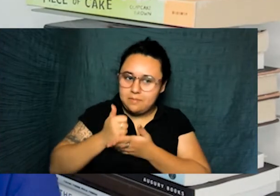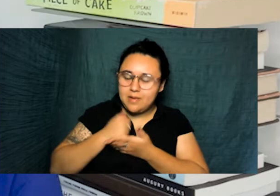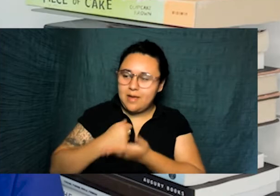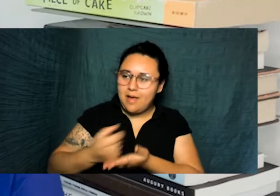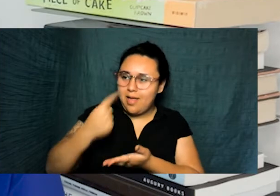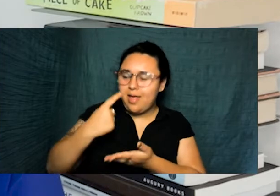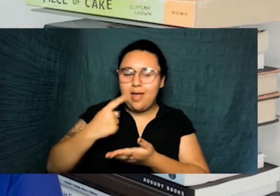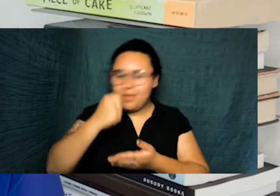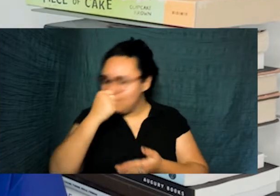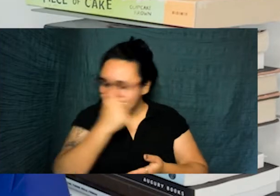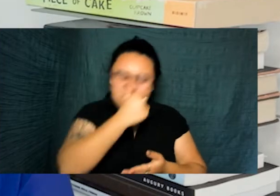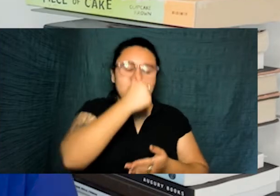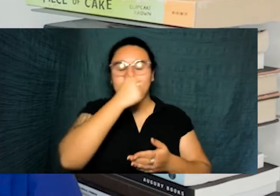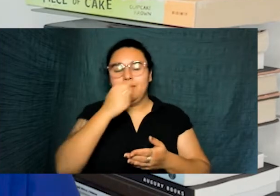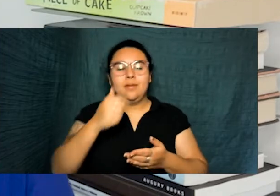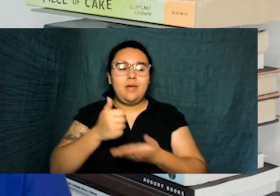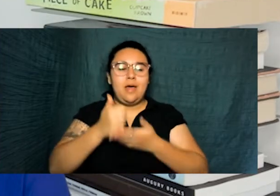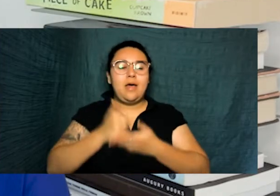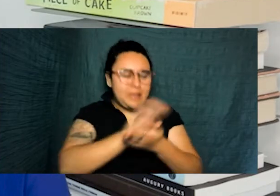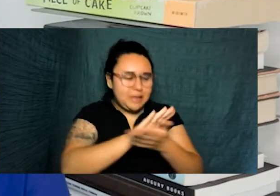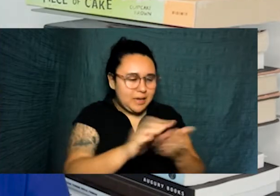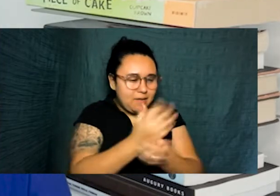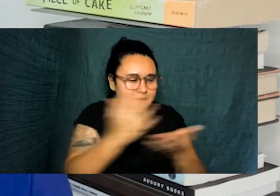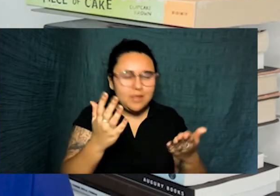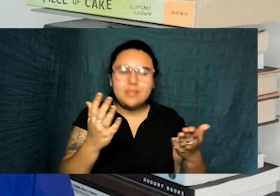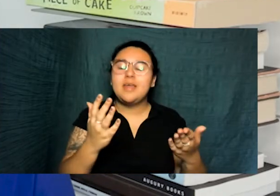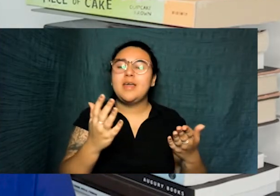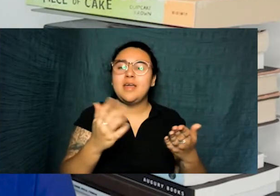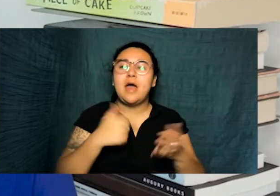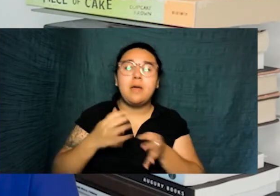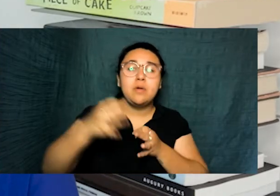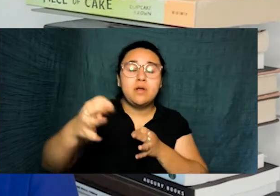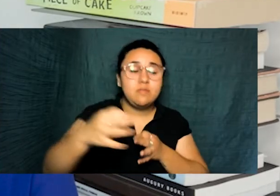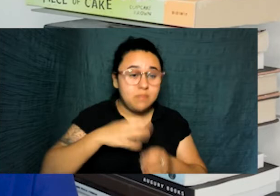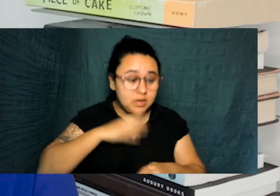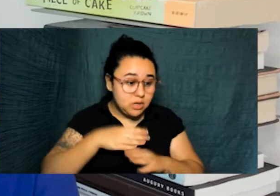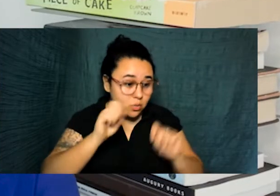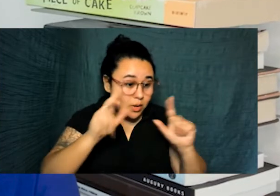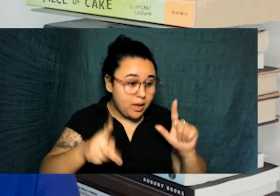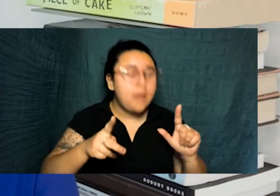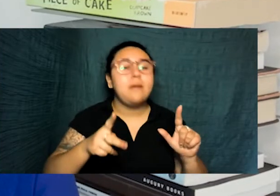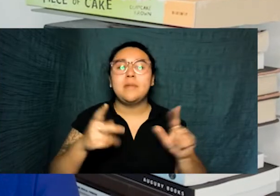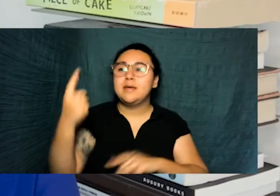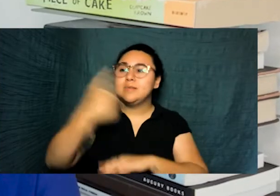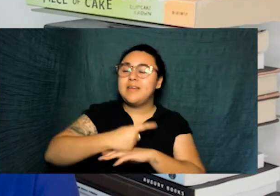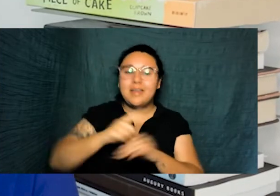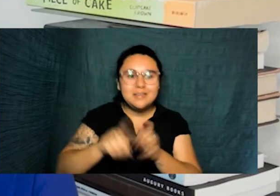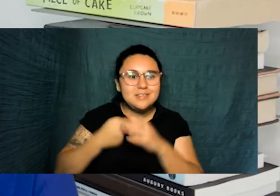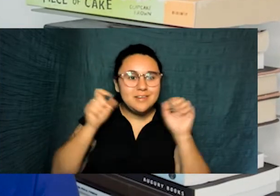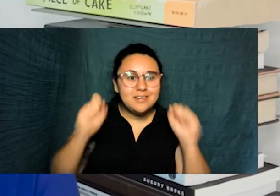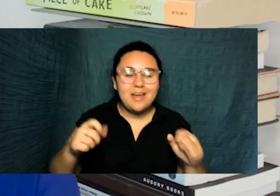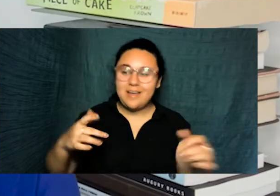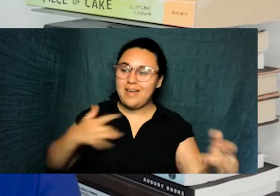off. Now, if Odessa would just wake up, our day could start. I was excited that I wasn't going to make